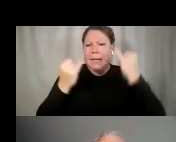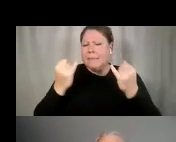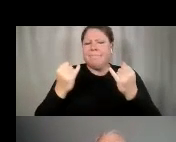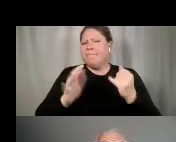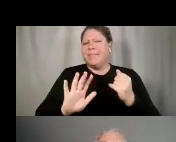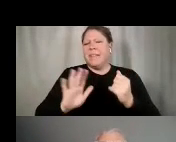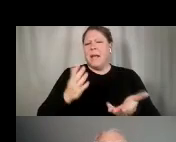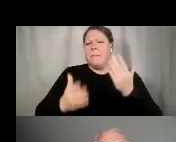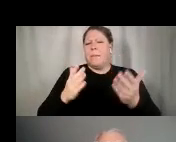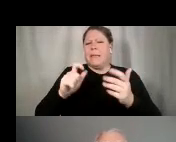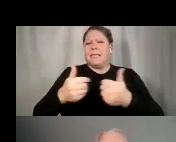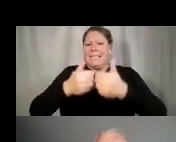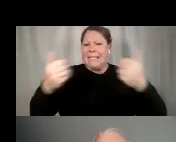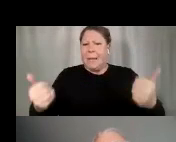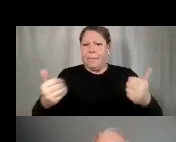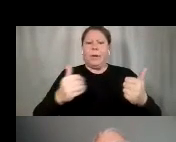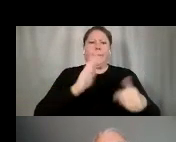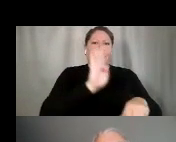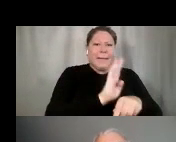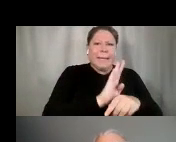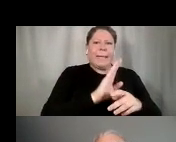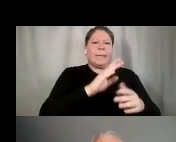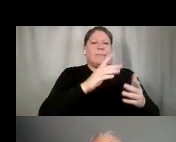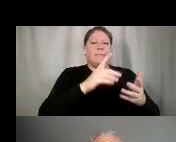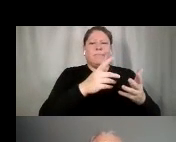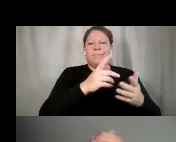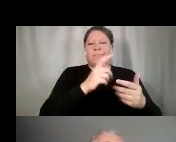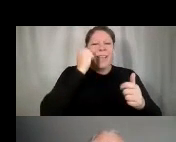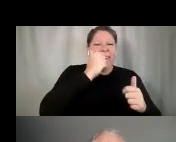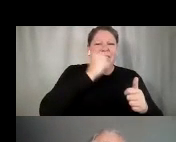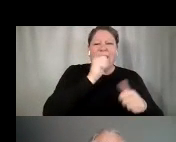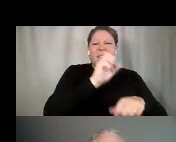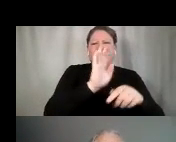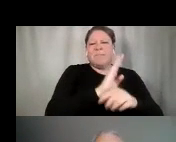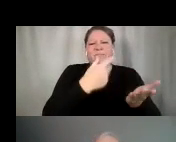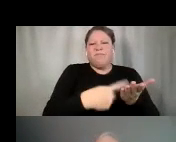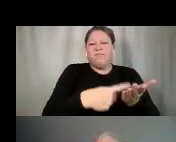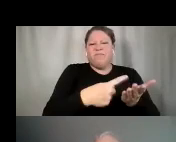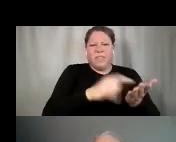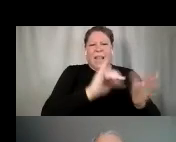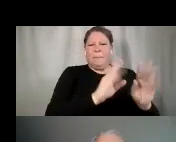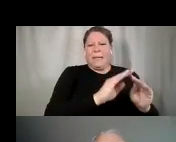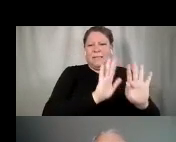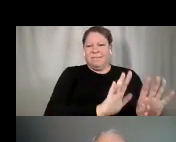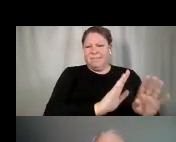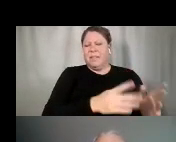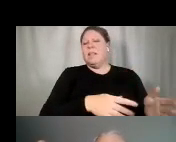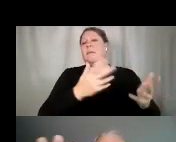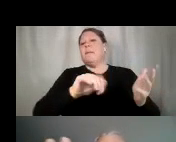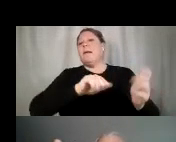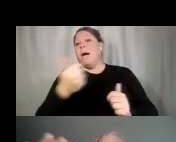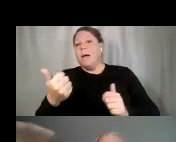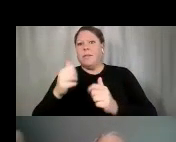meetings. One meeting will do identifying opportunities. The next meeting will generate ideas. The next meeting will go through